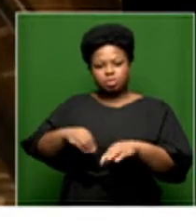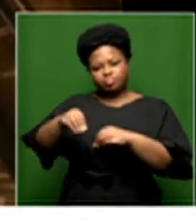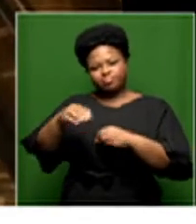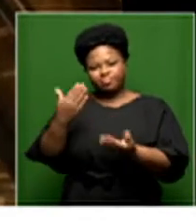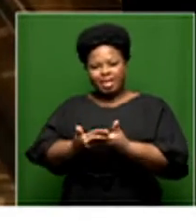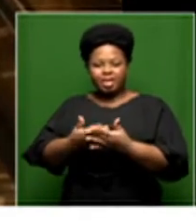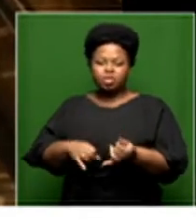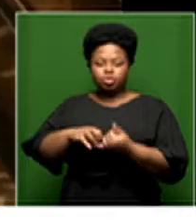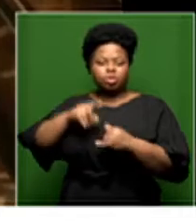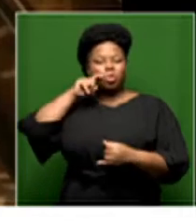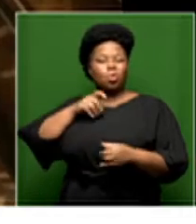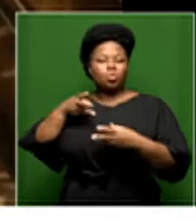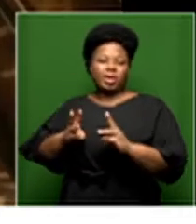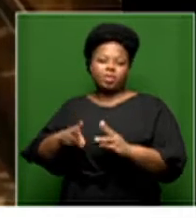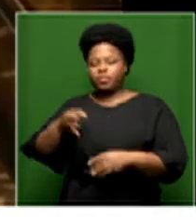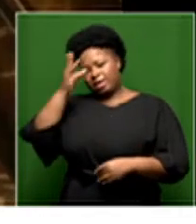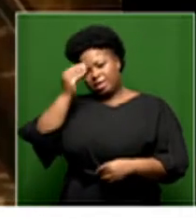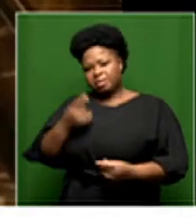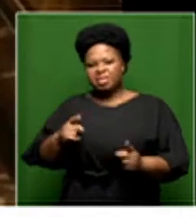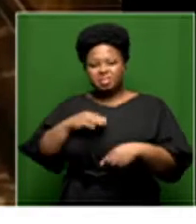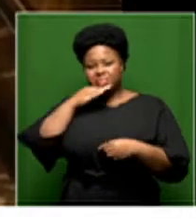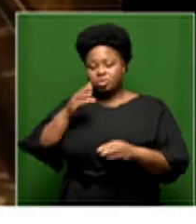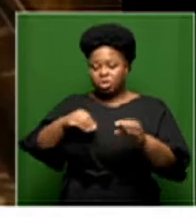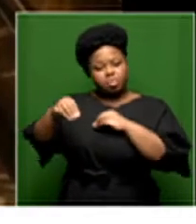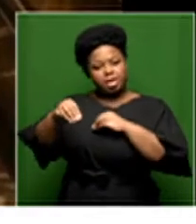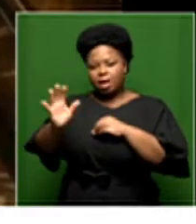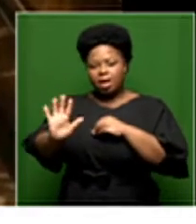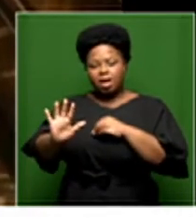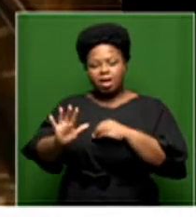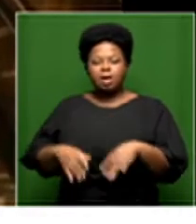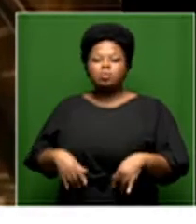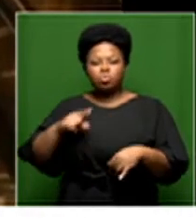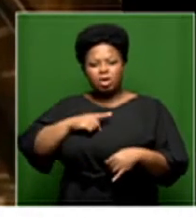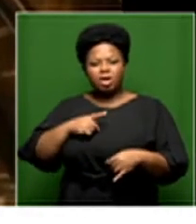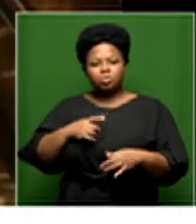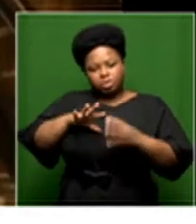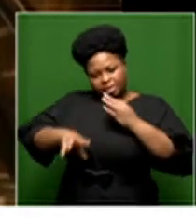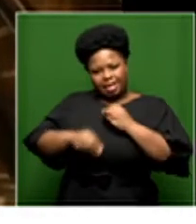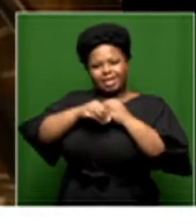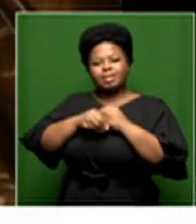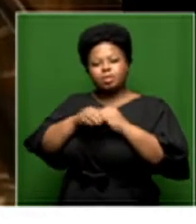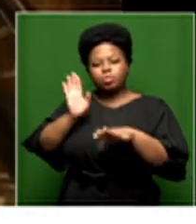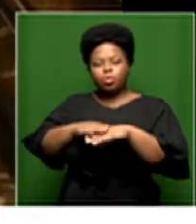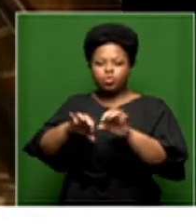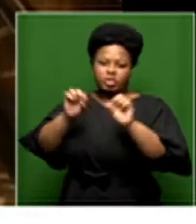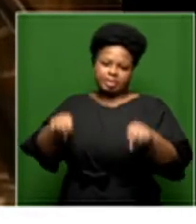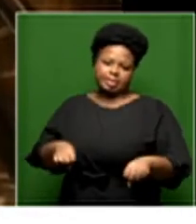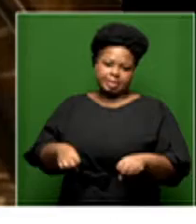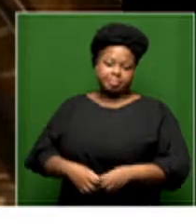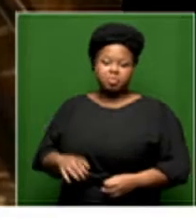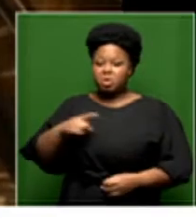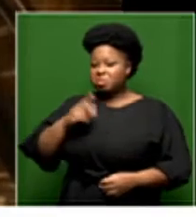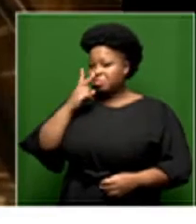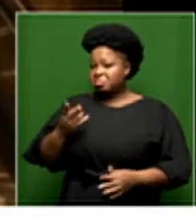replace the traditional learning environment? Now, it's not about replacement. It's about being a complement to the existing system. And as we've